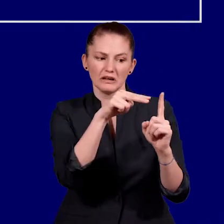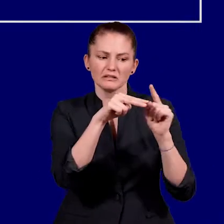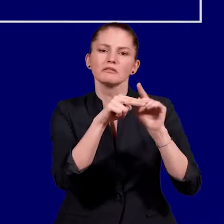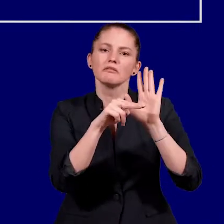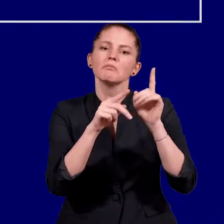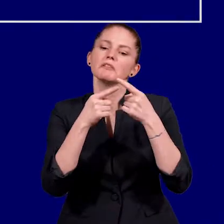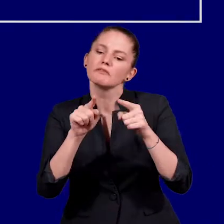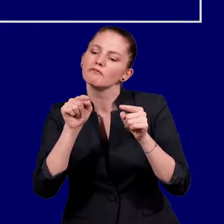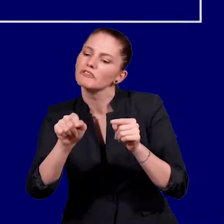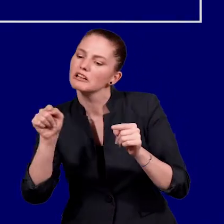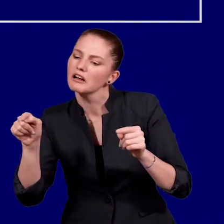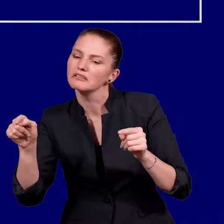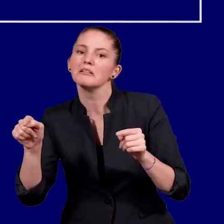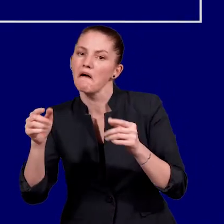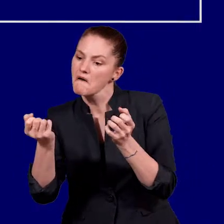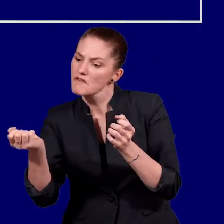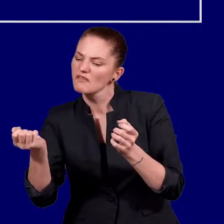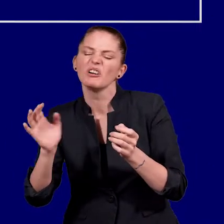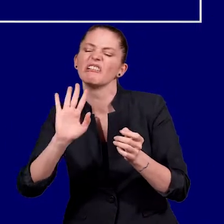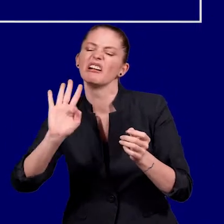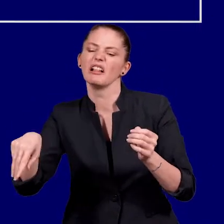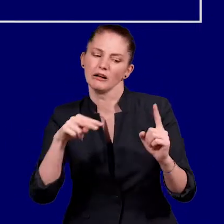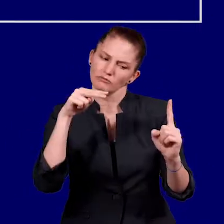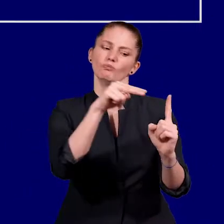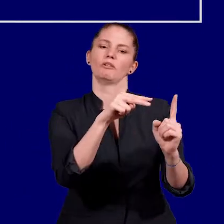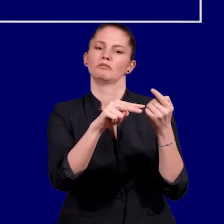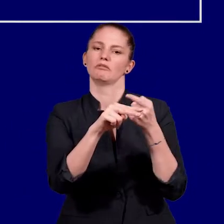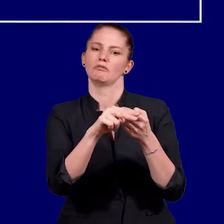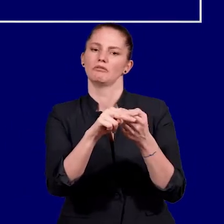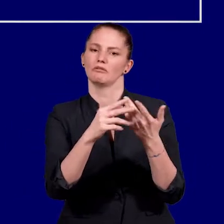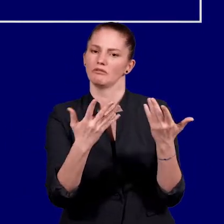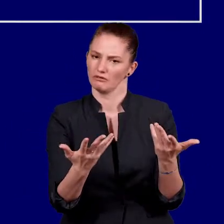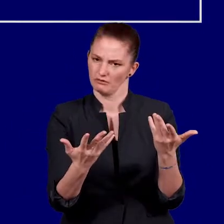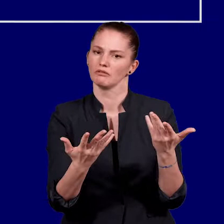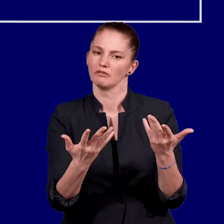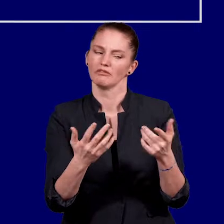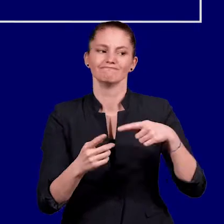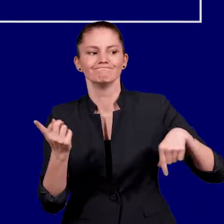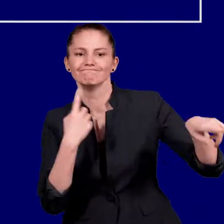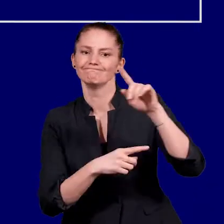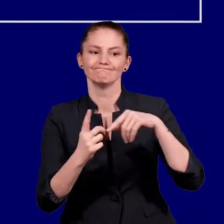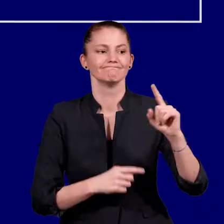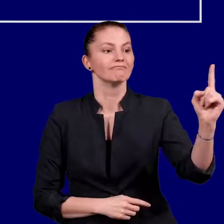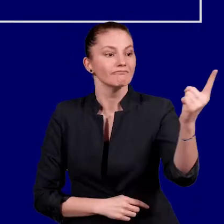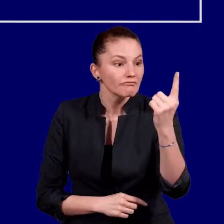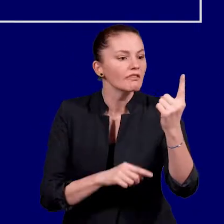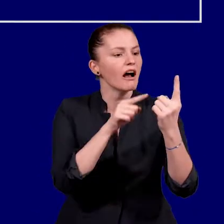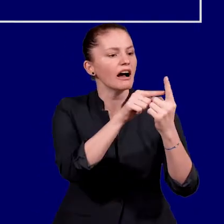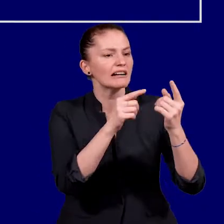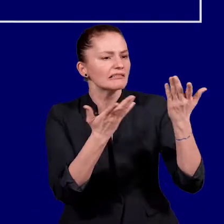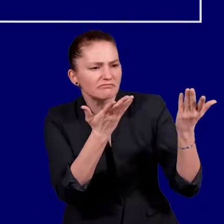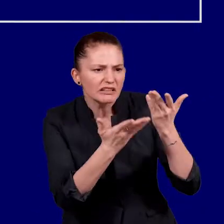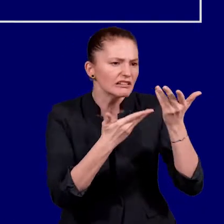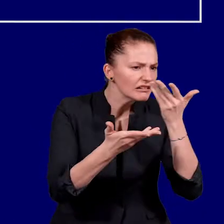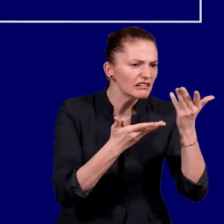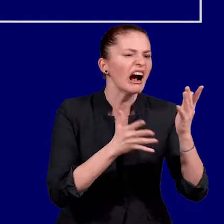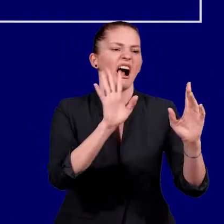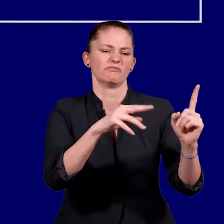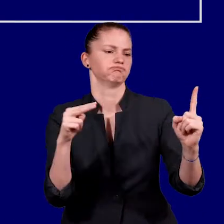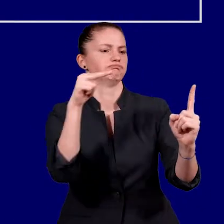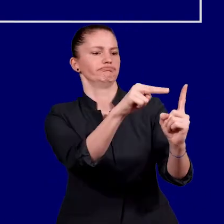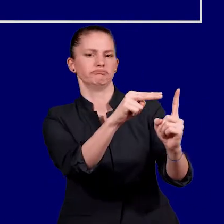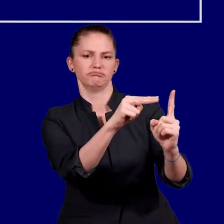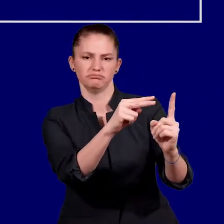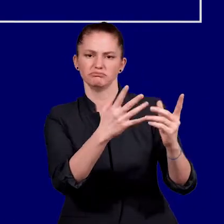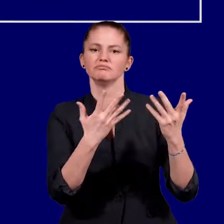deployed, they are rarely used, with guardianship continuing to be the norm rather than the exception. This is the